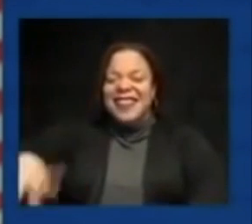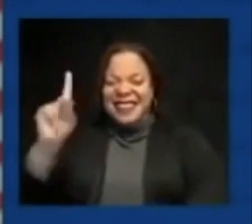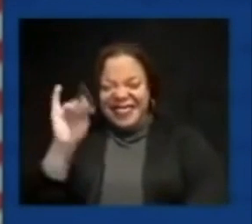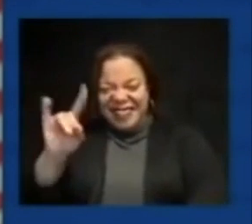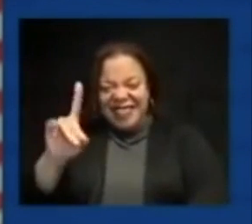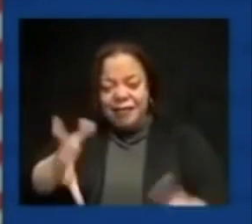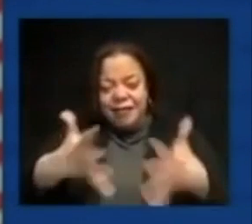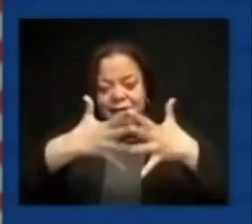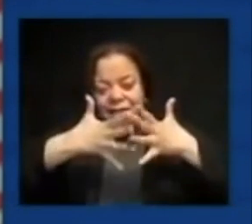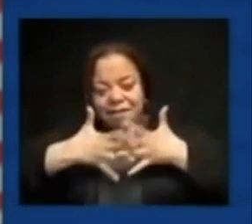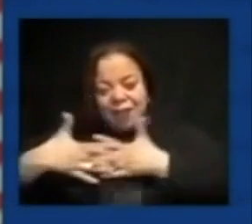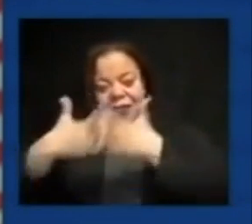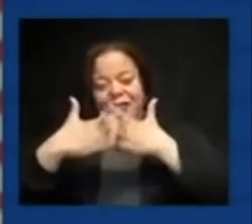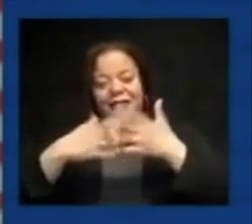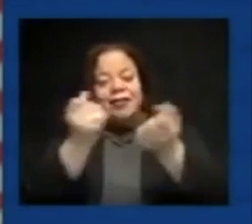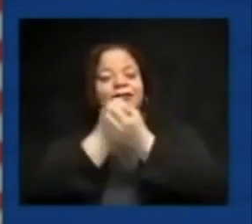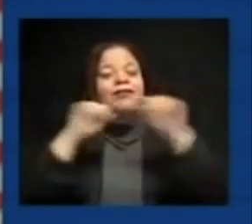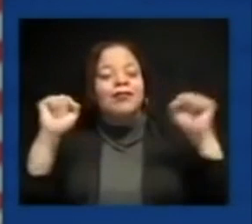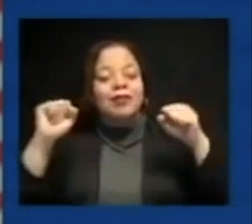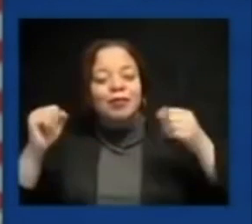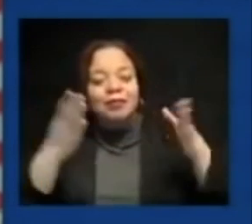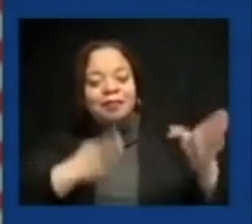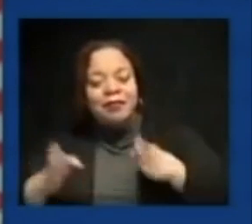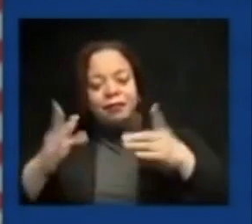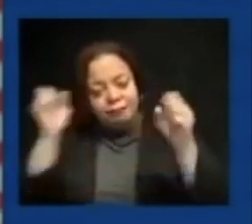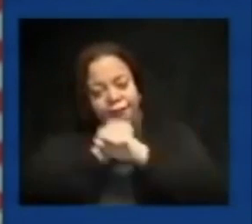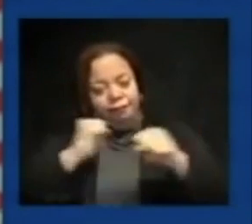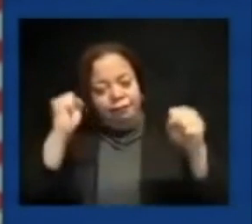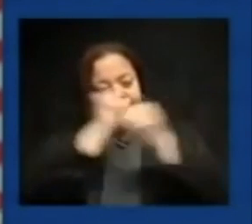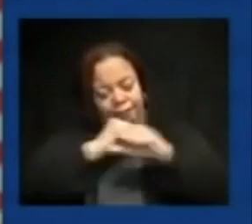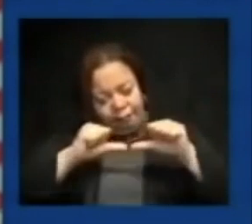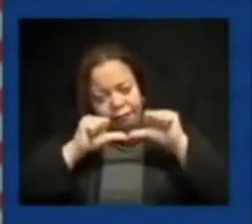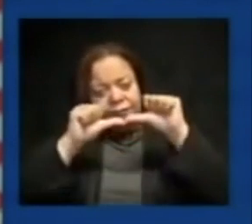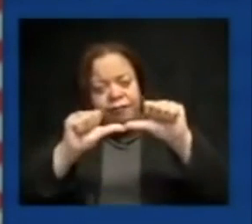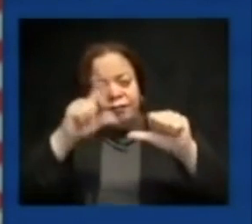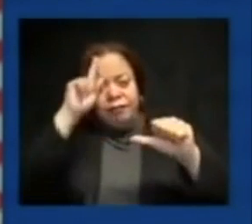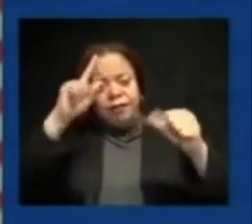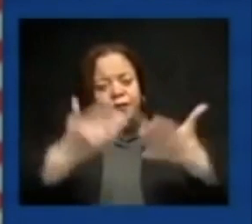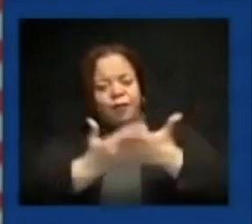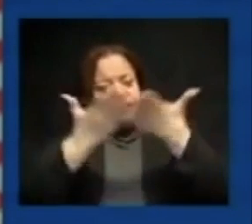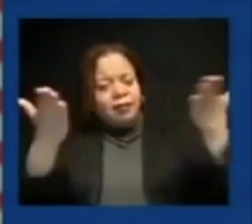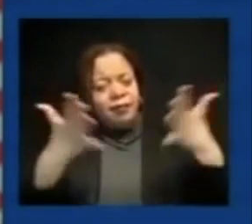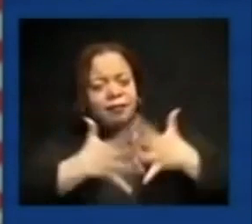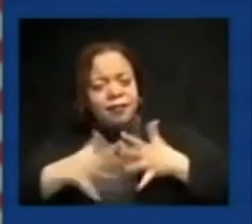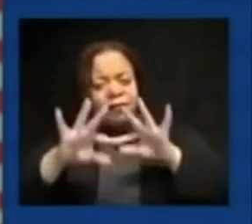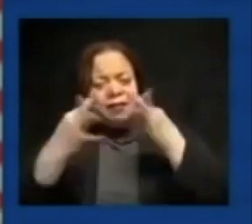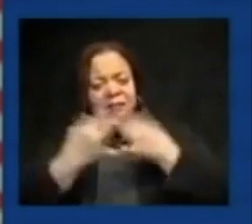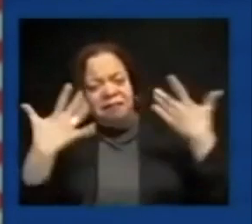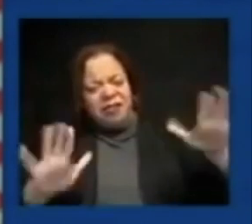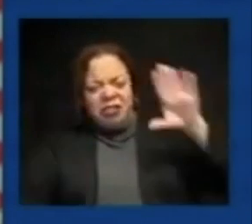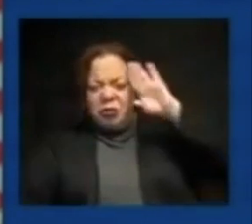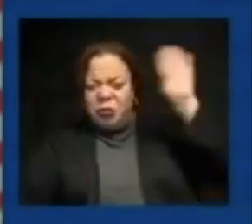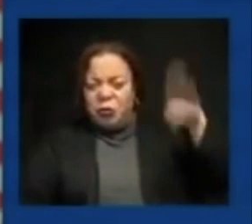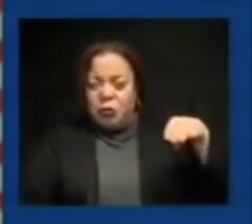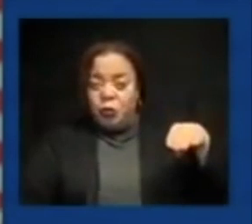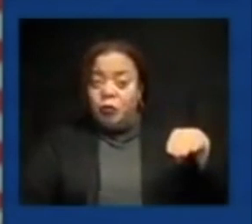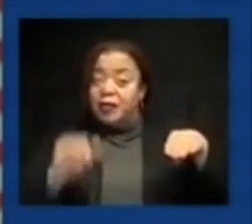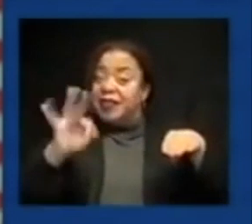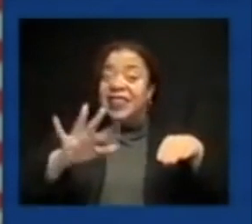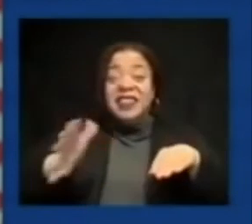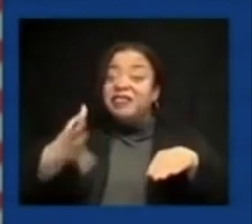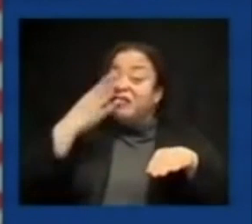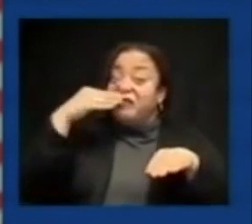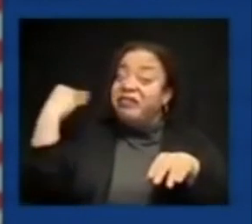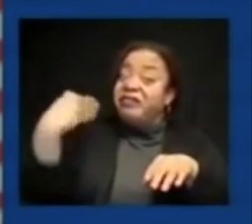American Families Plan. Because you see, he understands that you can't say you love families if you don't care about their children.